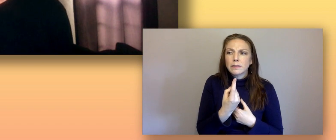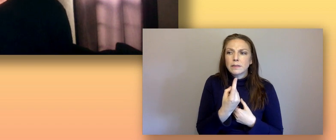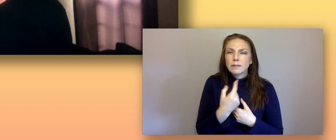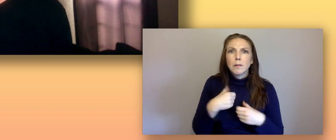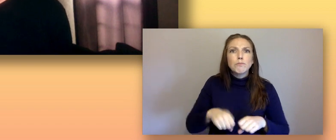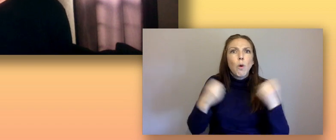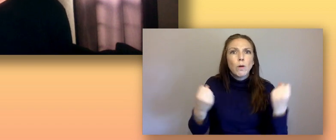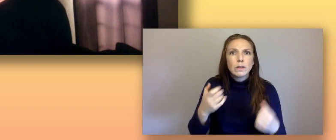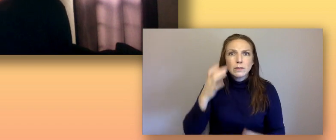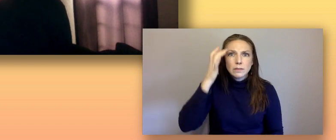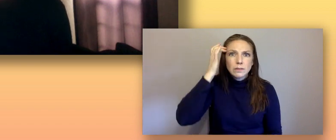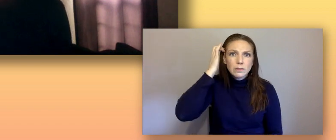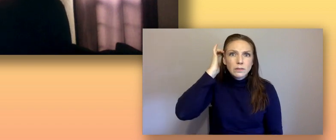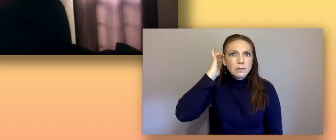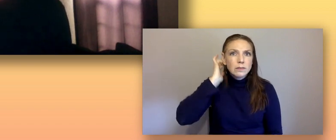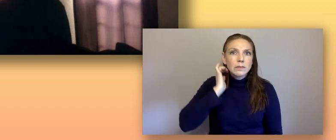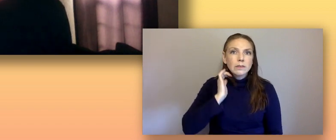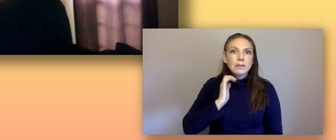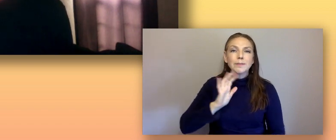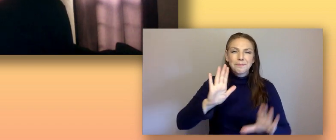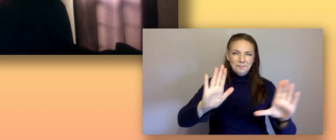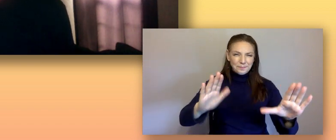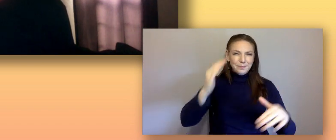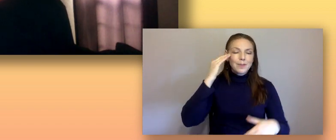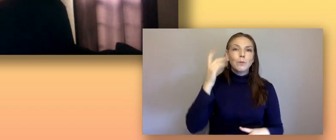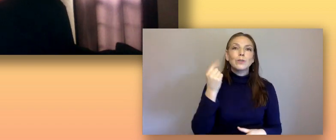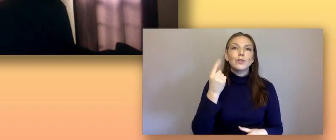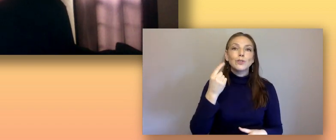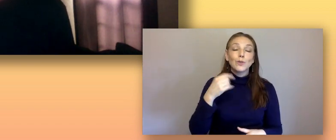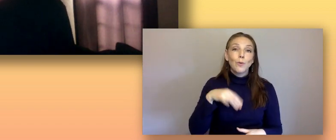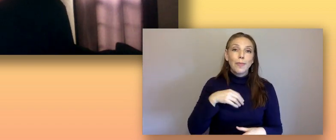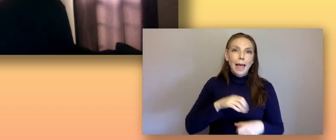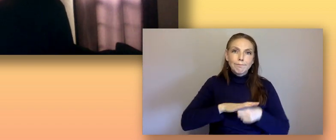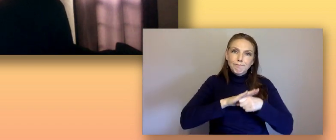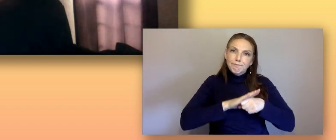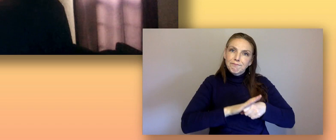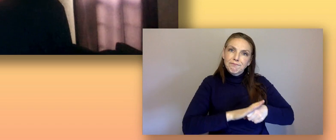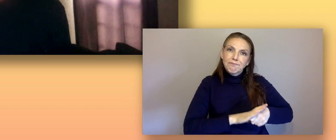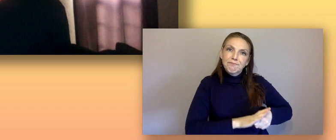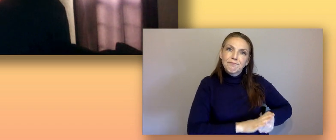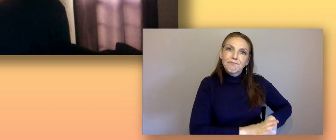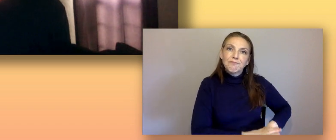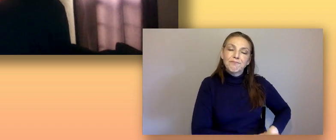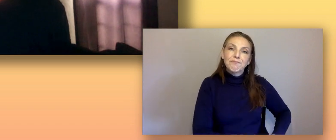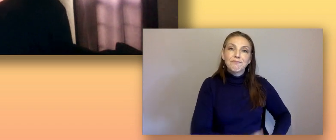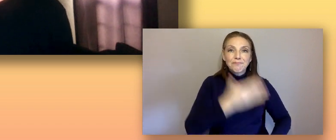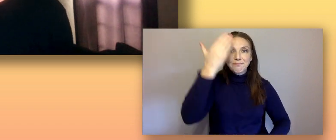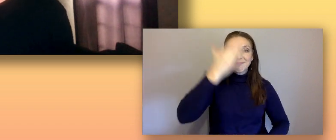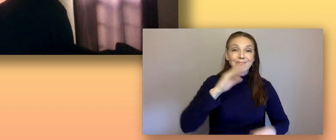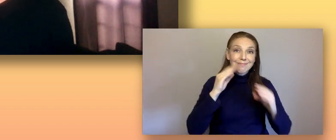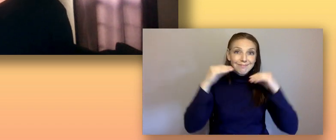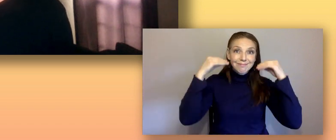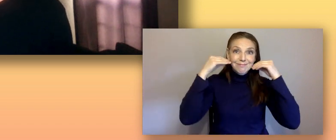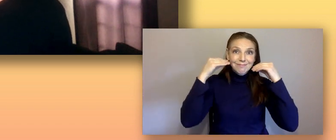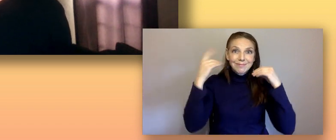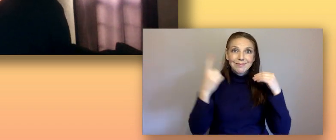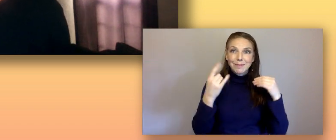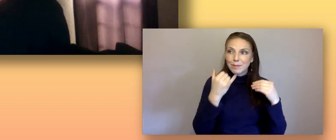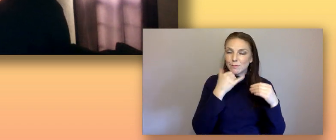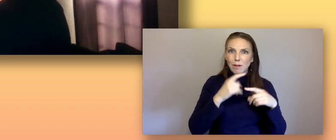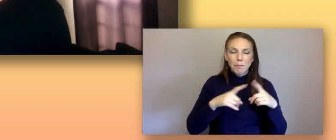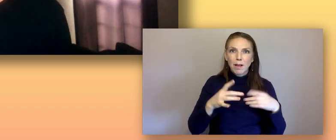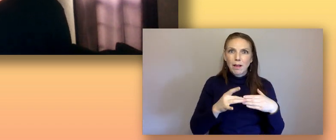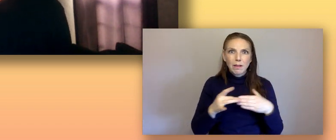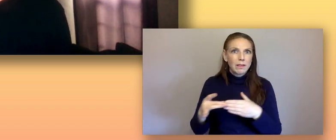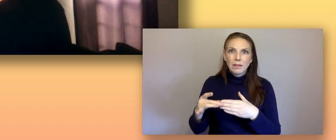broken. But I know what to do. I push it down and bury it and pretend that nothing's wrong. Oh, but pretending nothing's wrong leads to panic